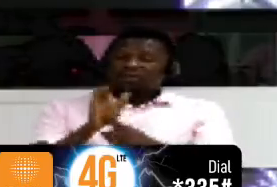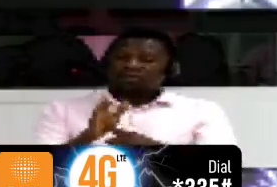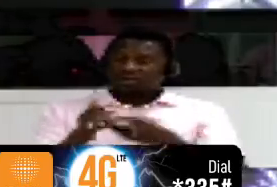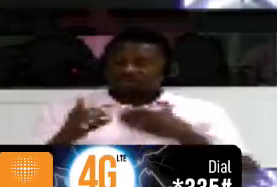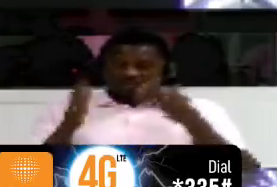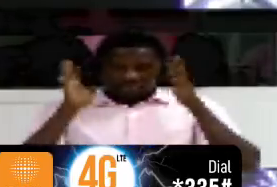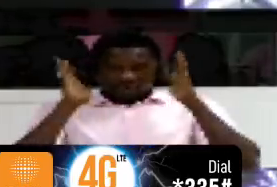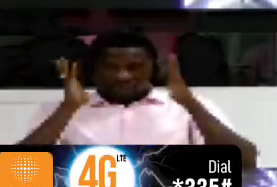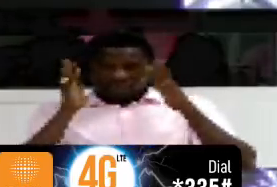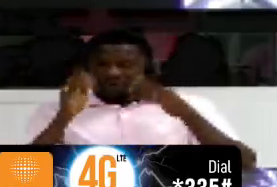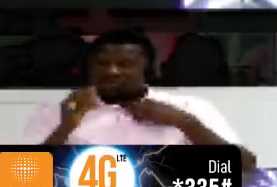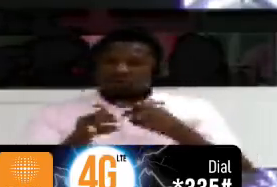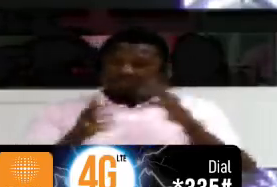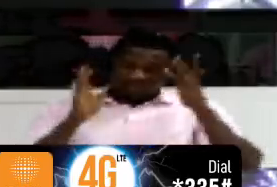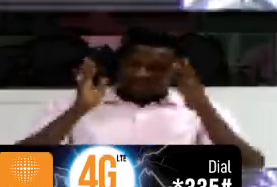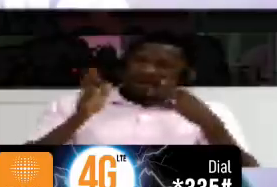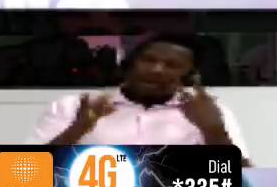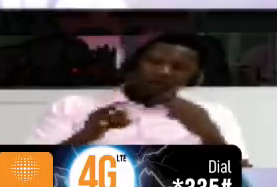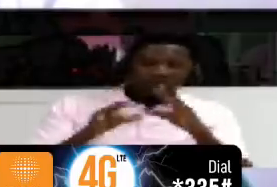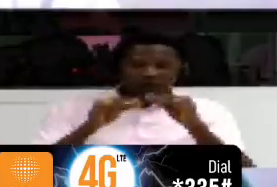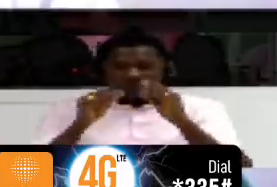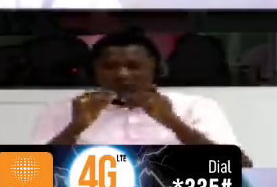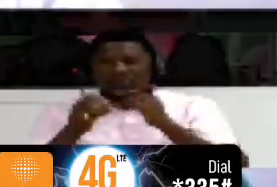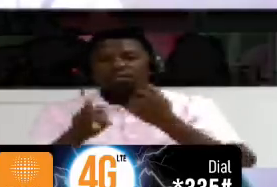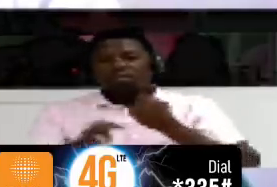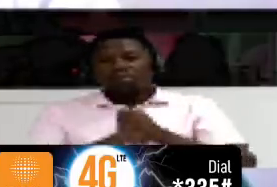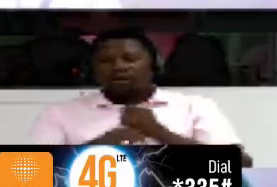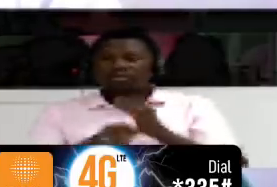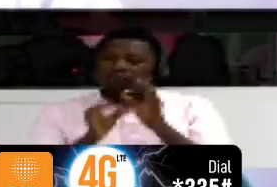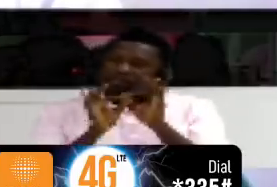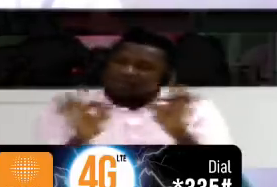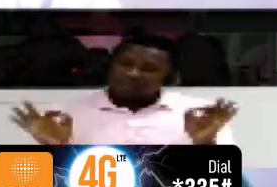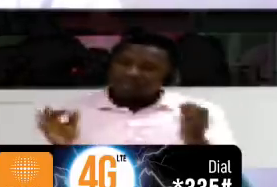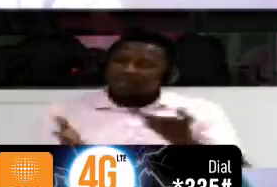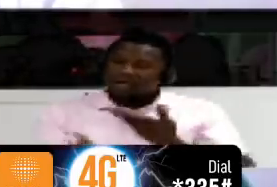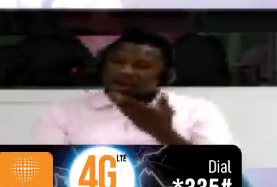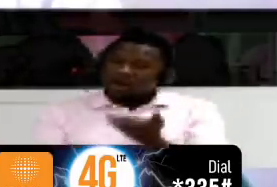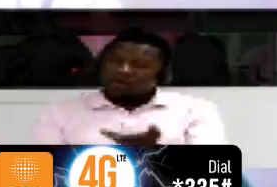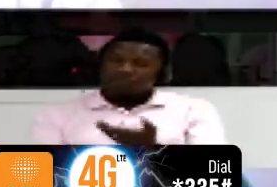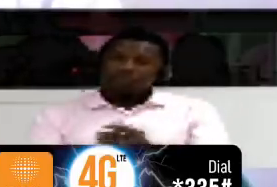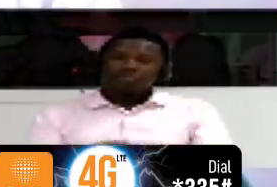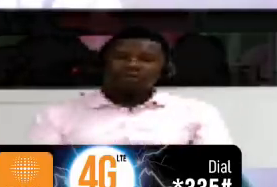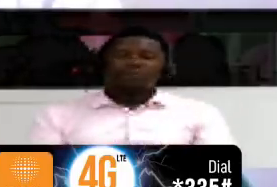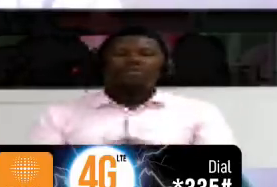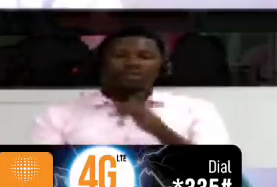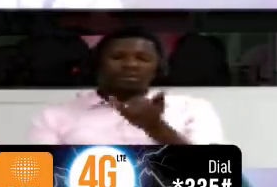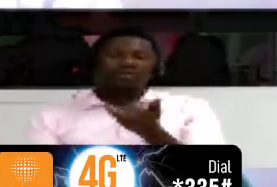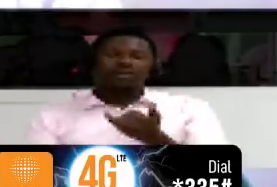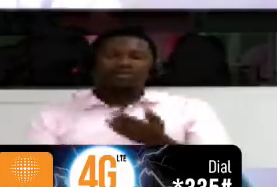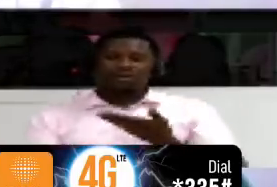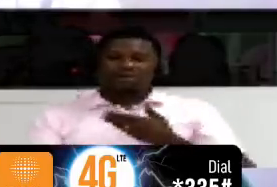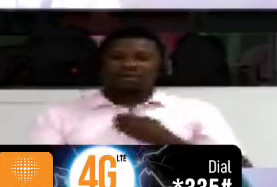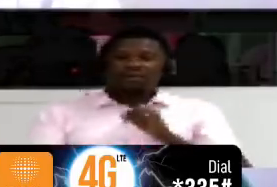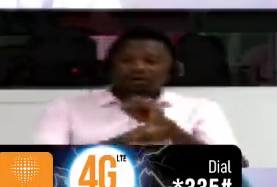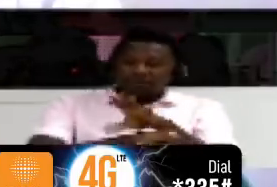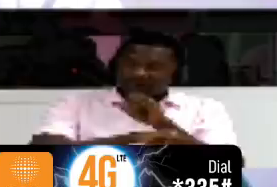dispute resolution? Yes, of course. We have an advisory